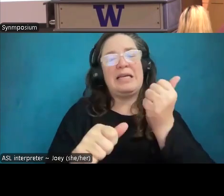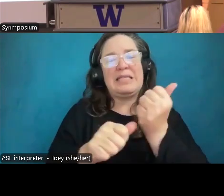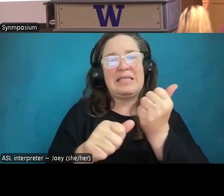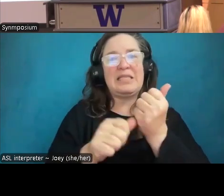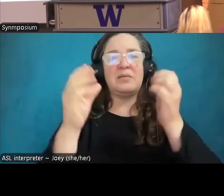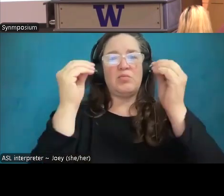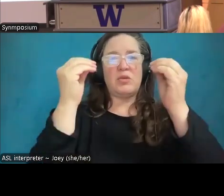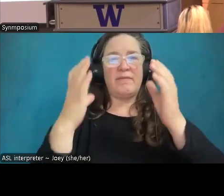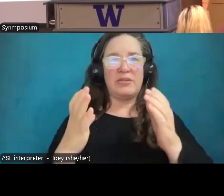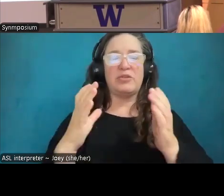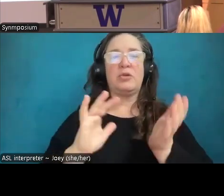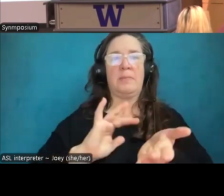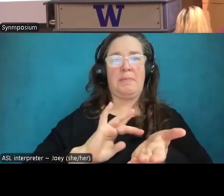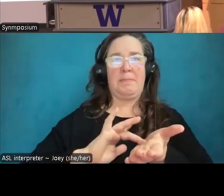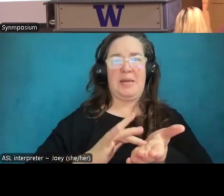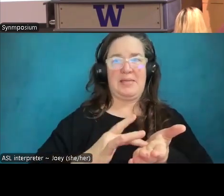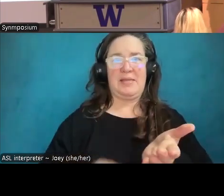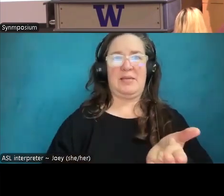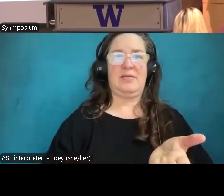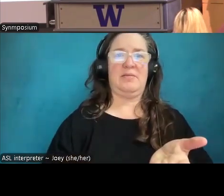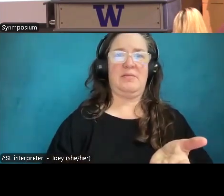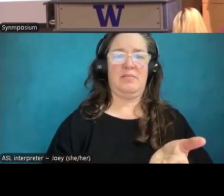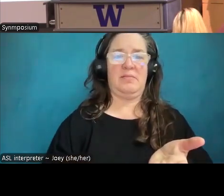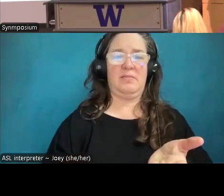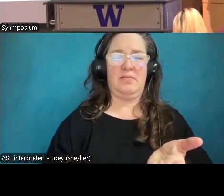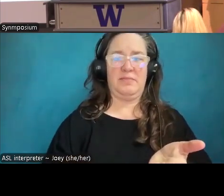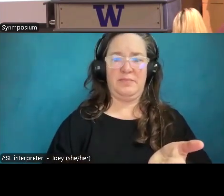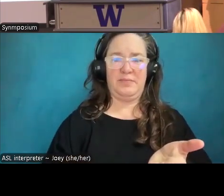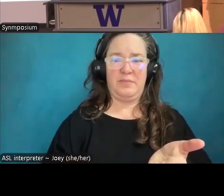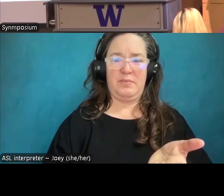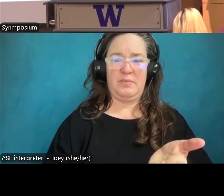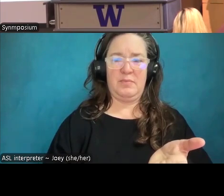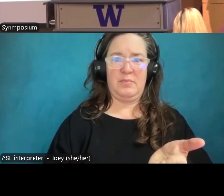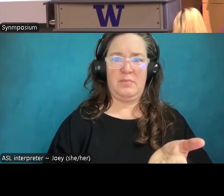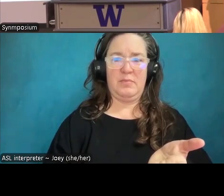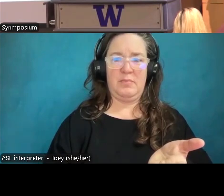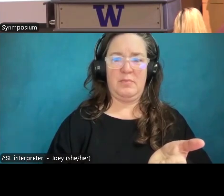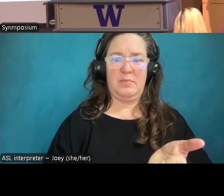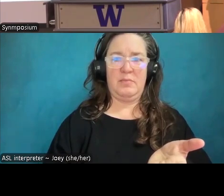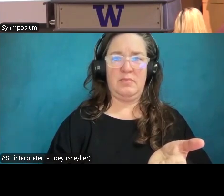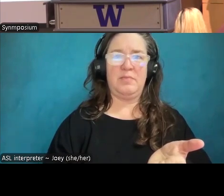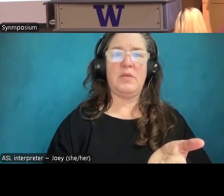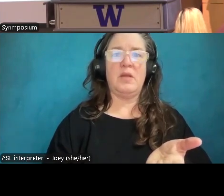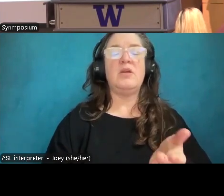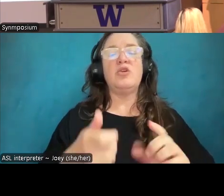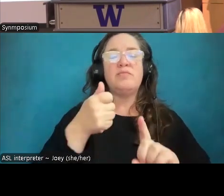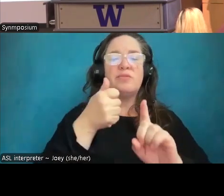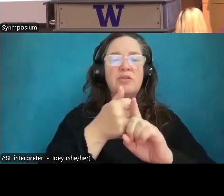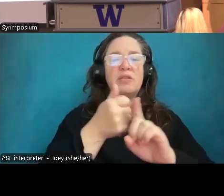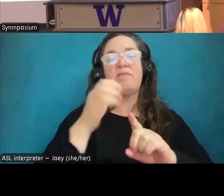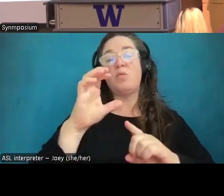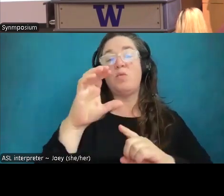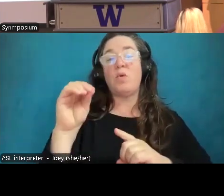University School of Medicine and faculty at Grady Memorial Hospital. She's co-founder of the Grady Long COVID Clinic, where she